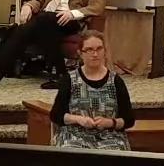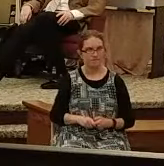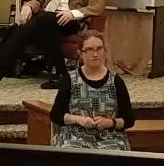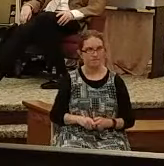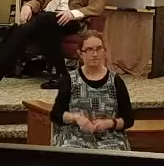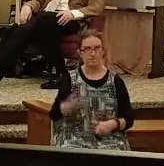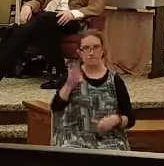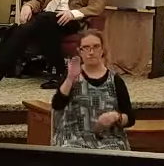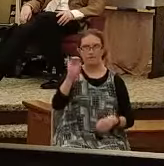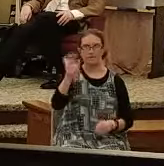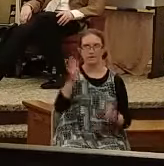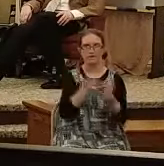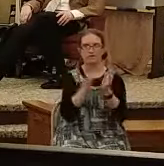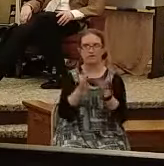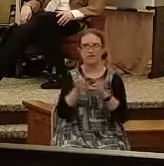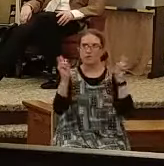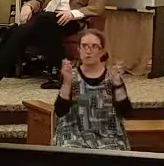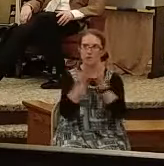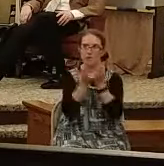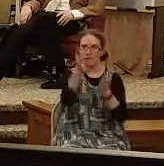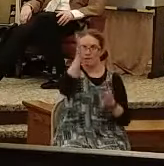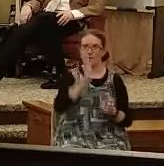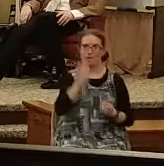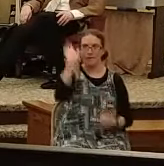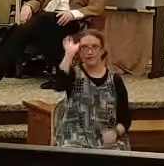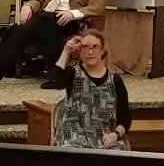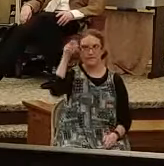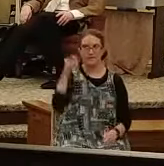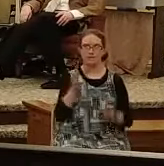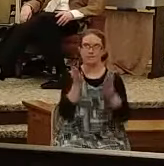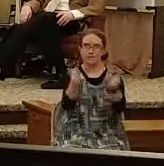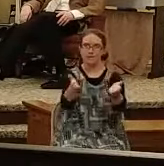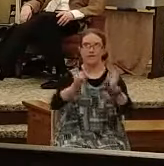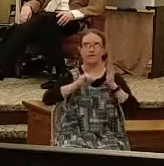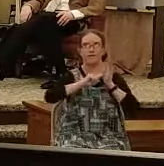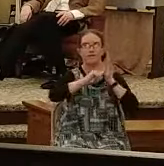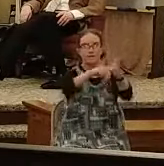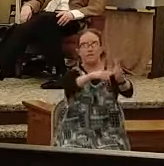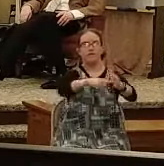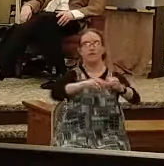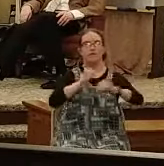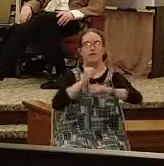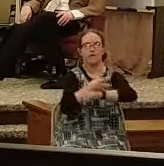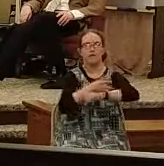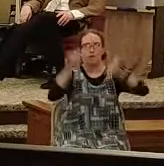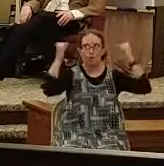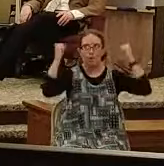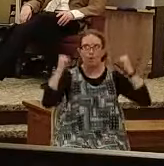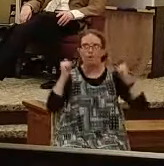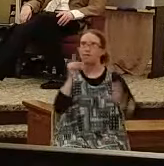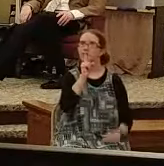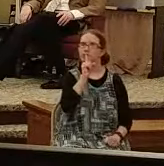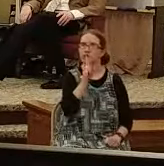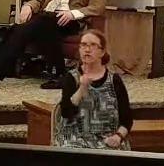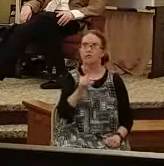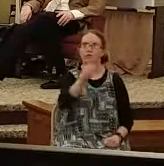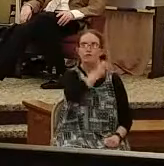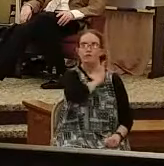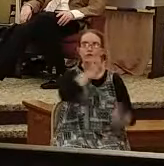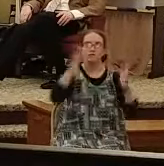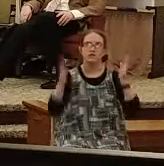notice that Jesus quoted the word of God to Satan. He was providing us an example of overcoming power of a true